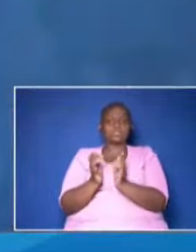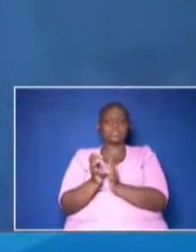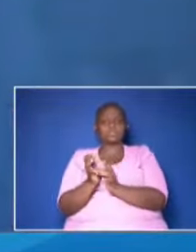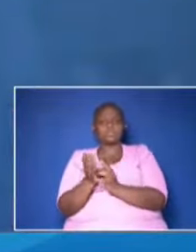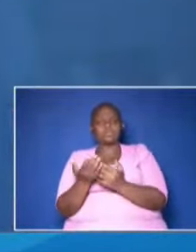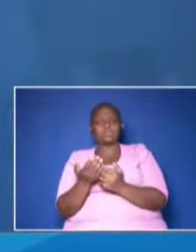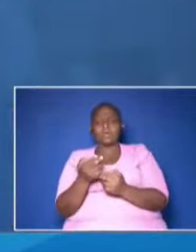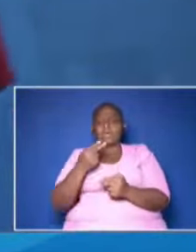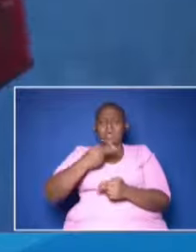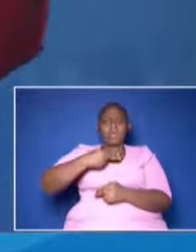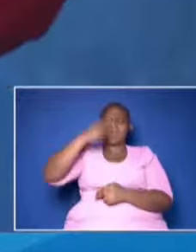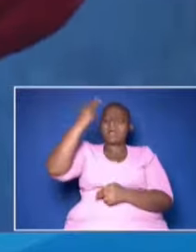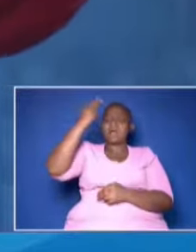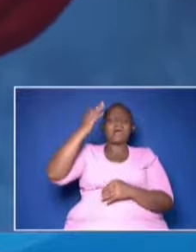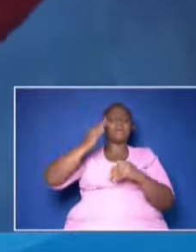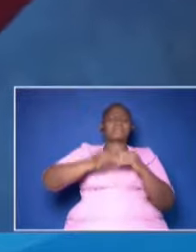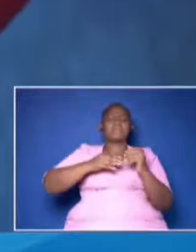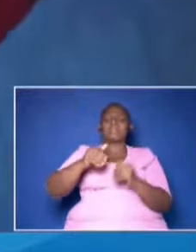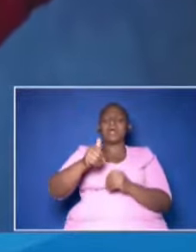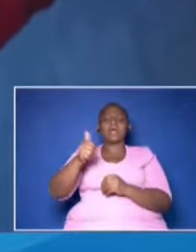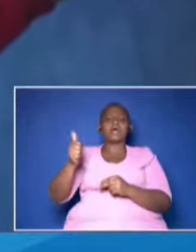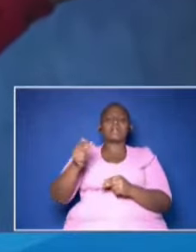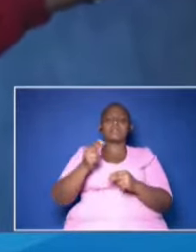as high in a lot